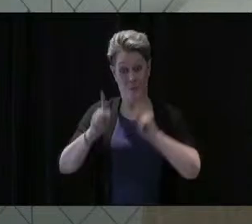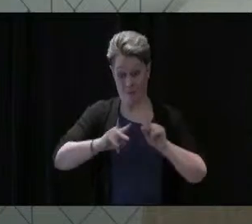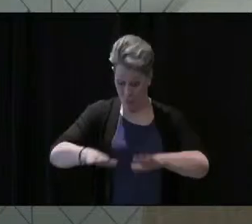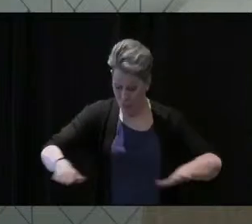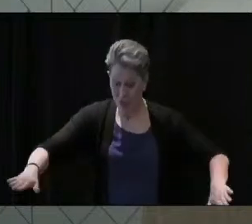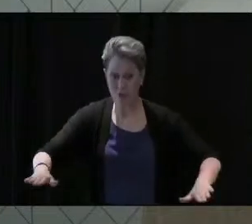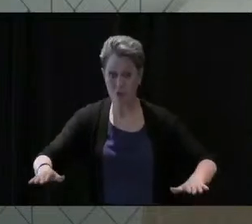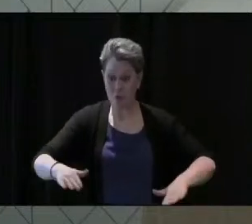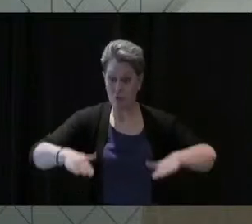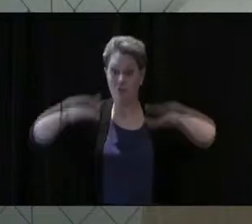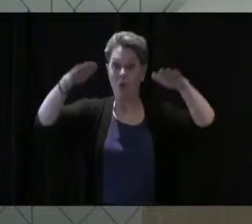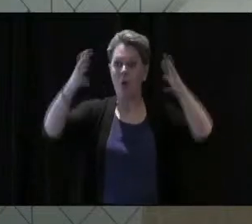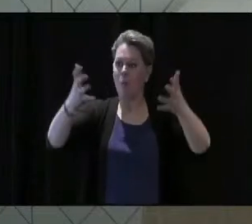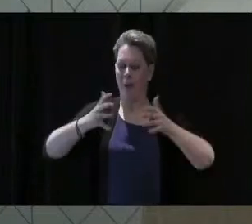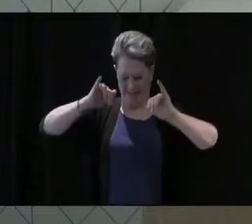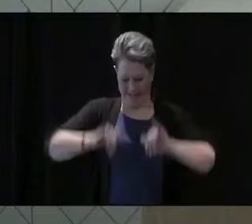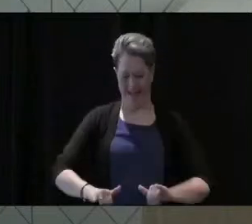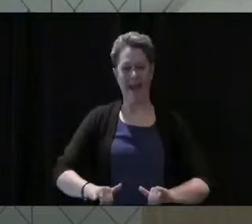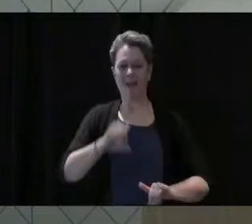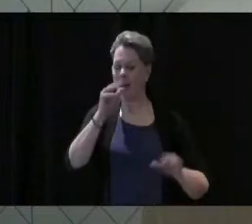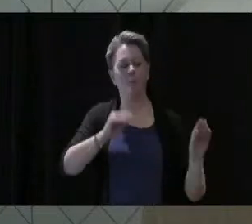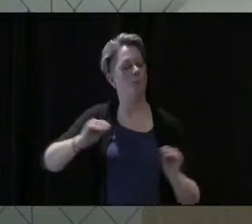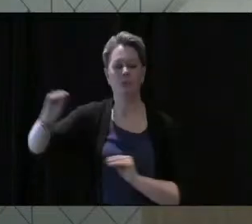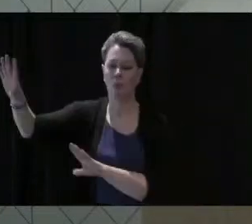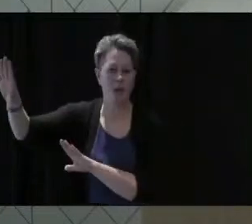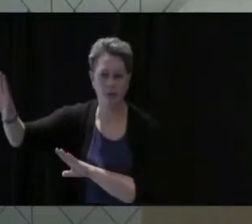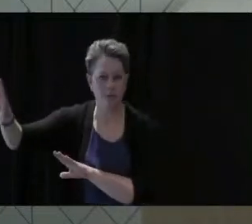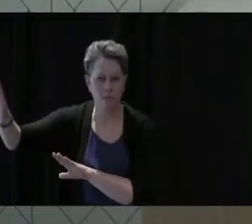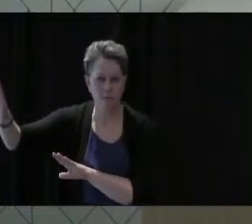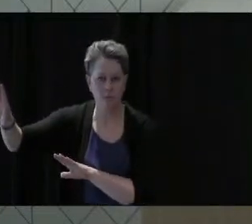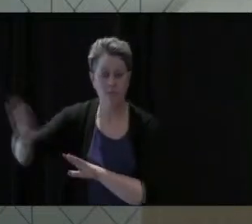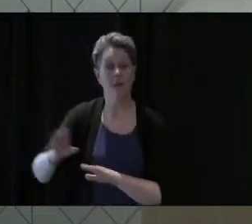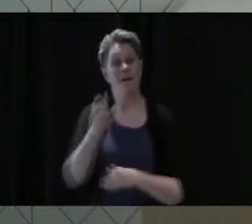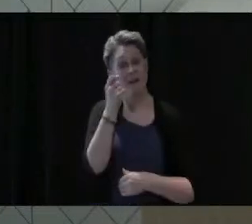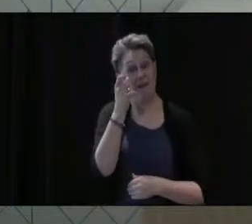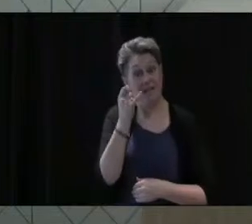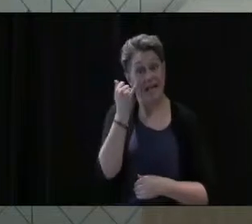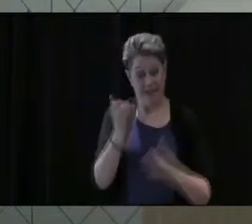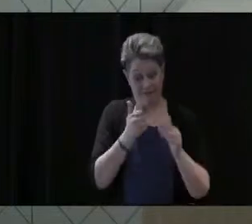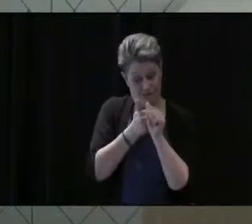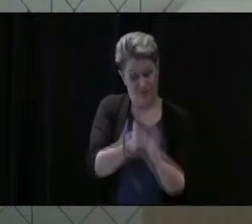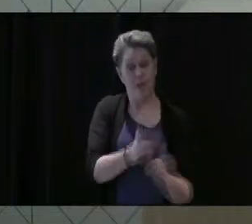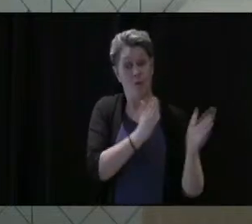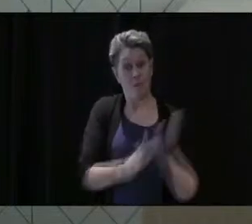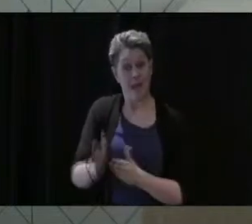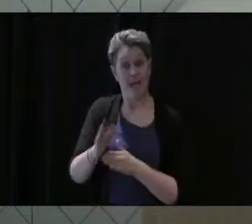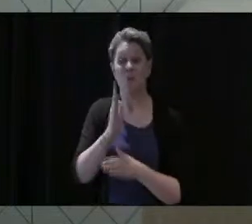plan proposes measures that will get us in the black by 25-26.